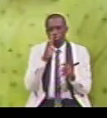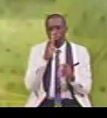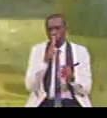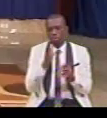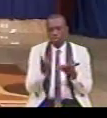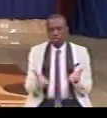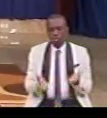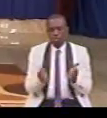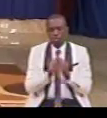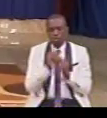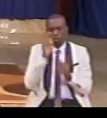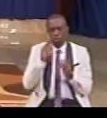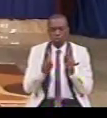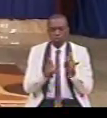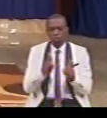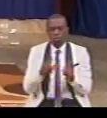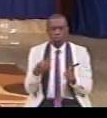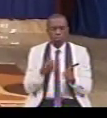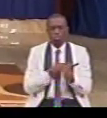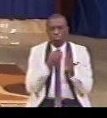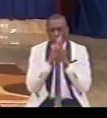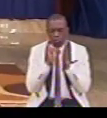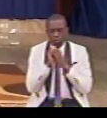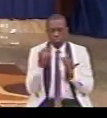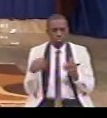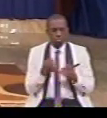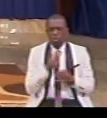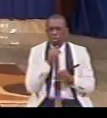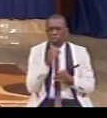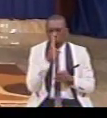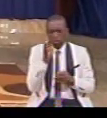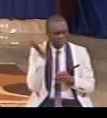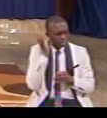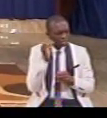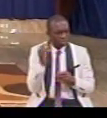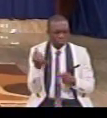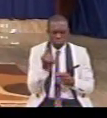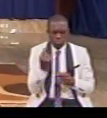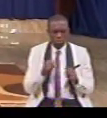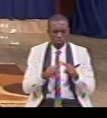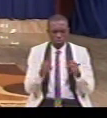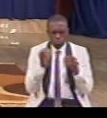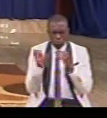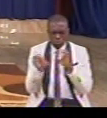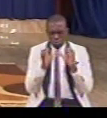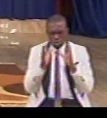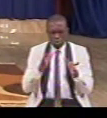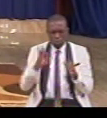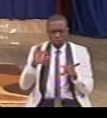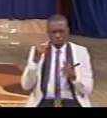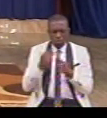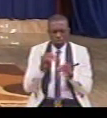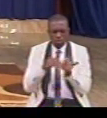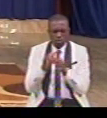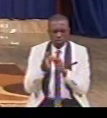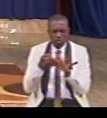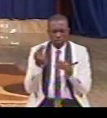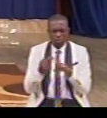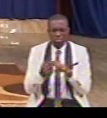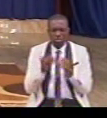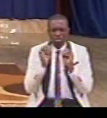your people we pray will not be hear us only but to reduce of the word in Jesus name teach us